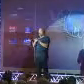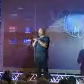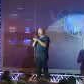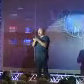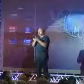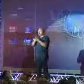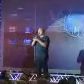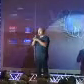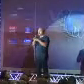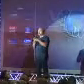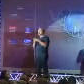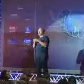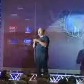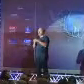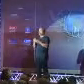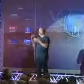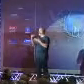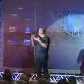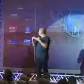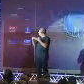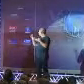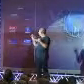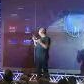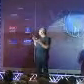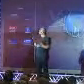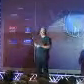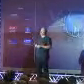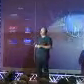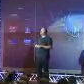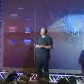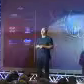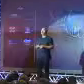You can teach them to search document databases,